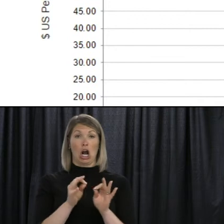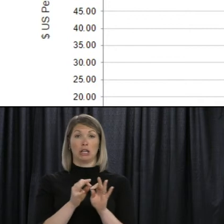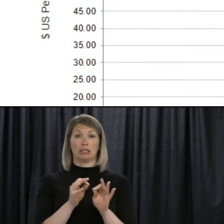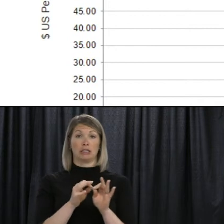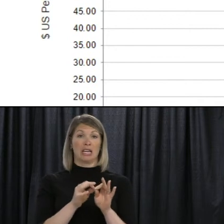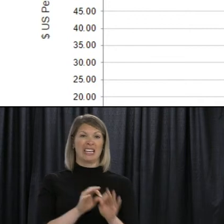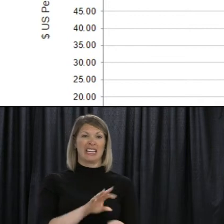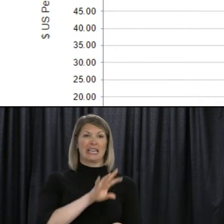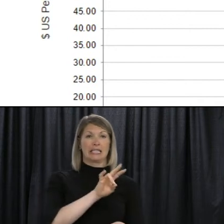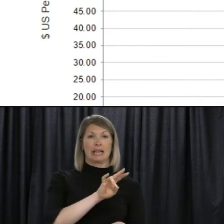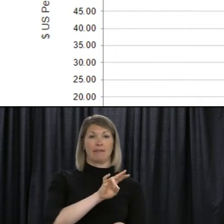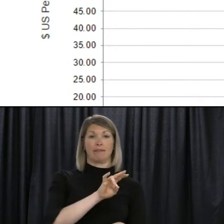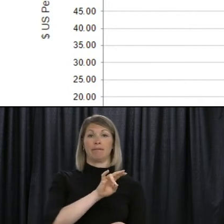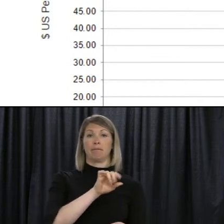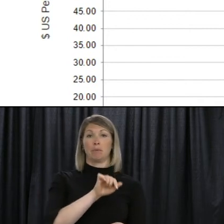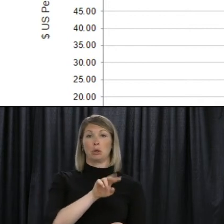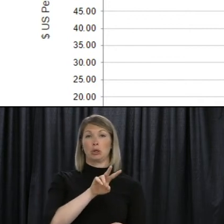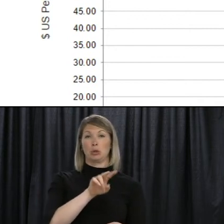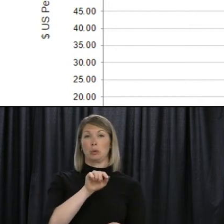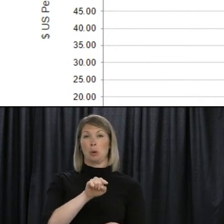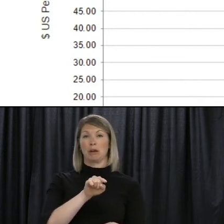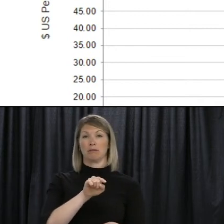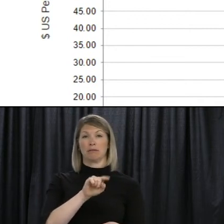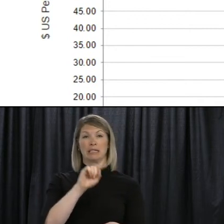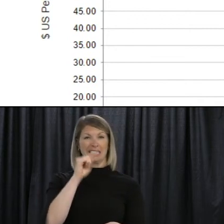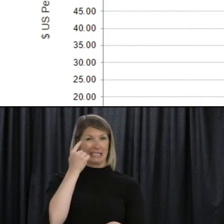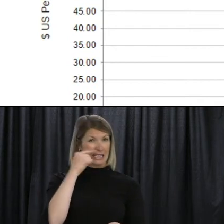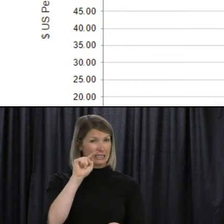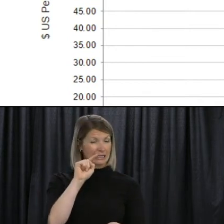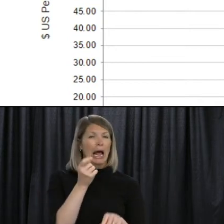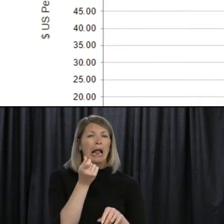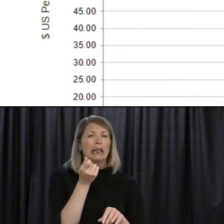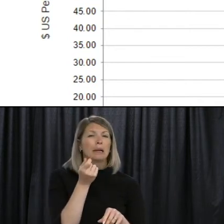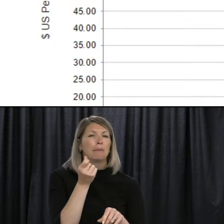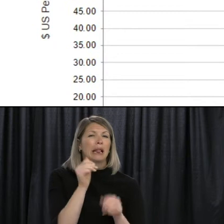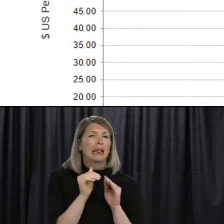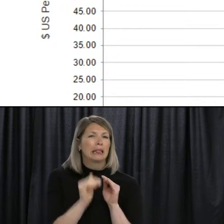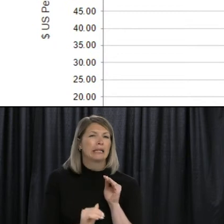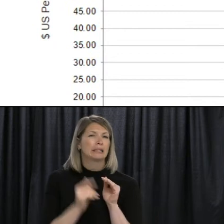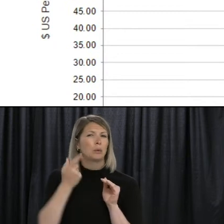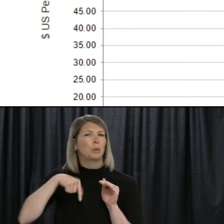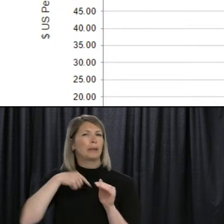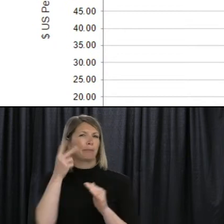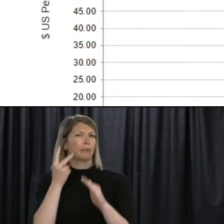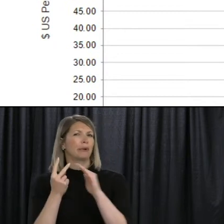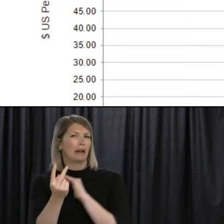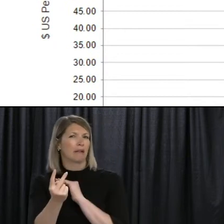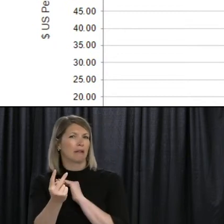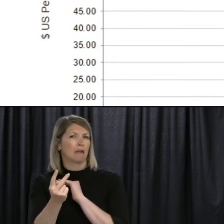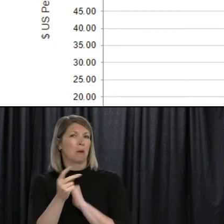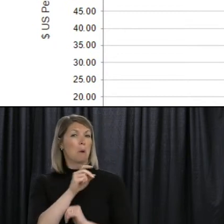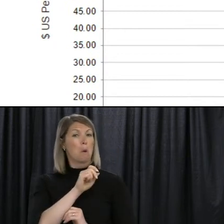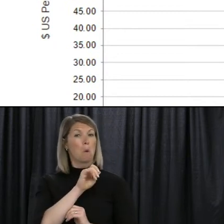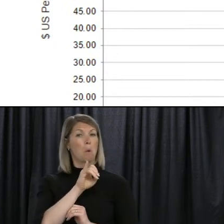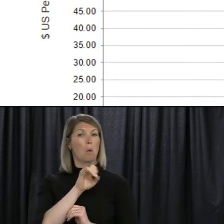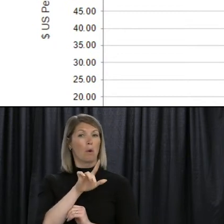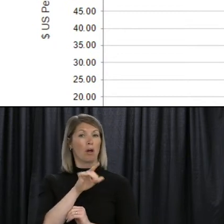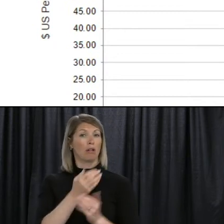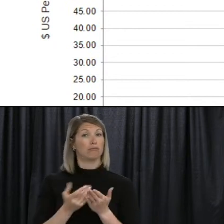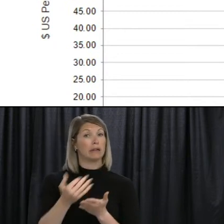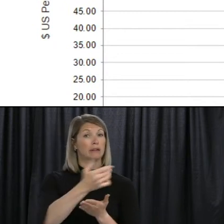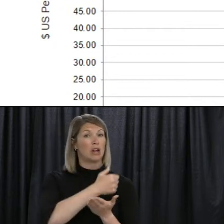cents, a slight decrease from budget projections. Overall, oil revenues were